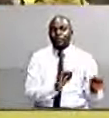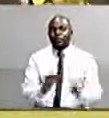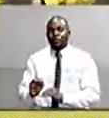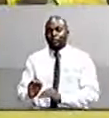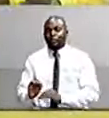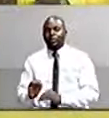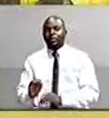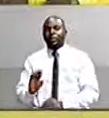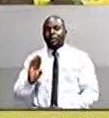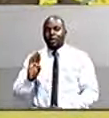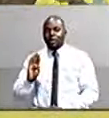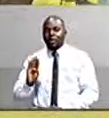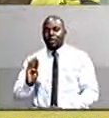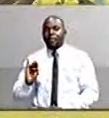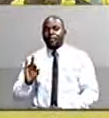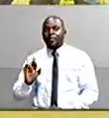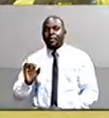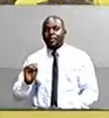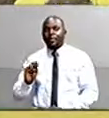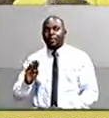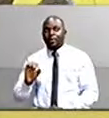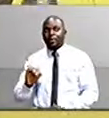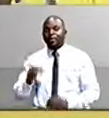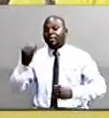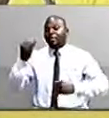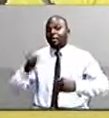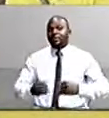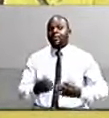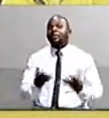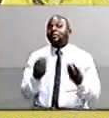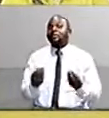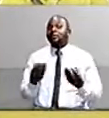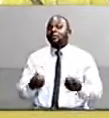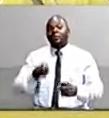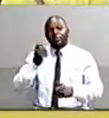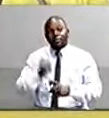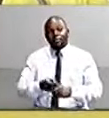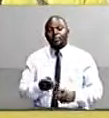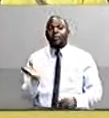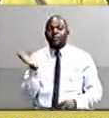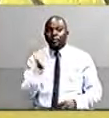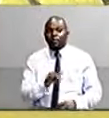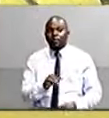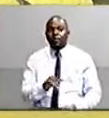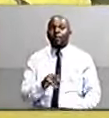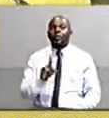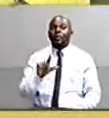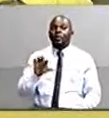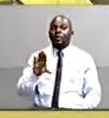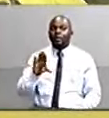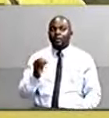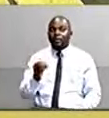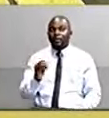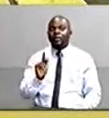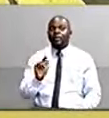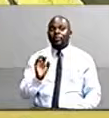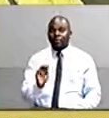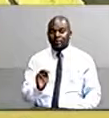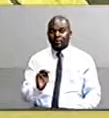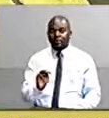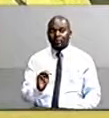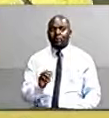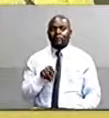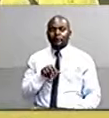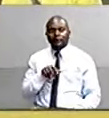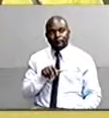It is the last day of the trek, and it is not an easy task to complete more than 80 kilometers. The